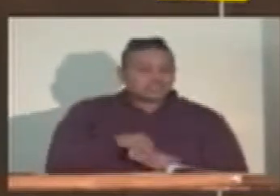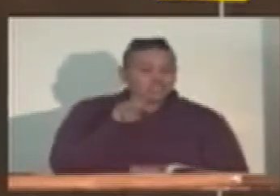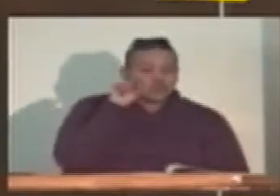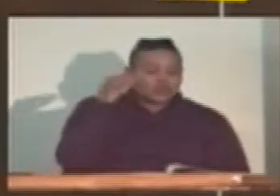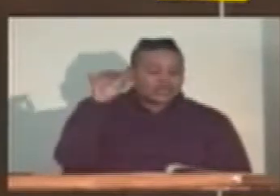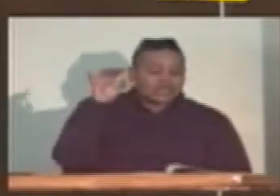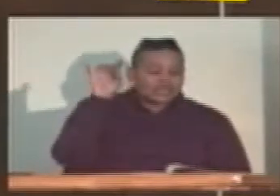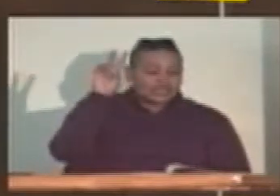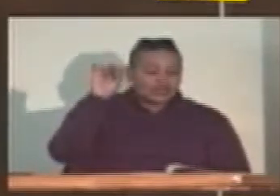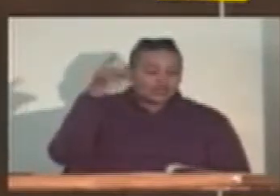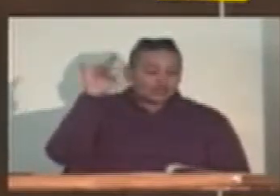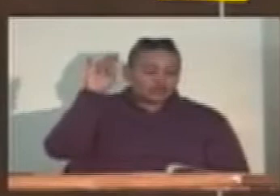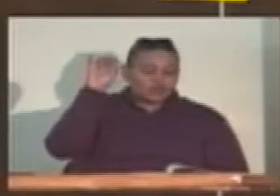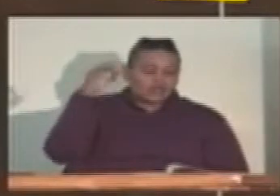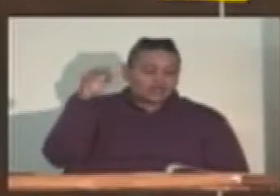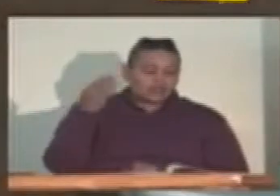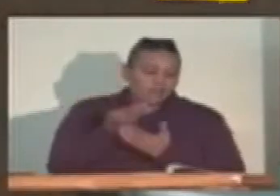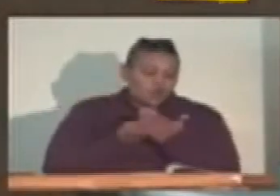2018-19 budget?